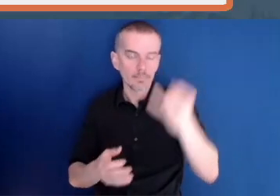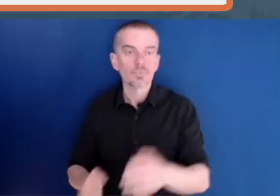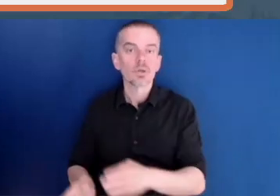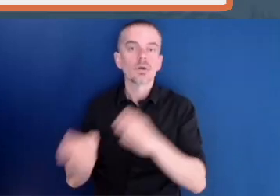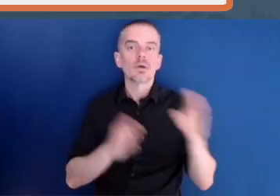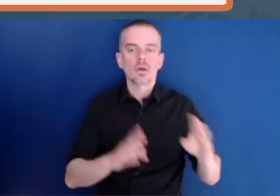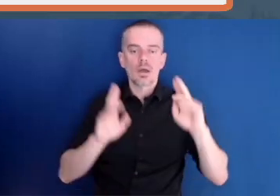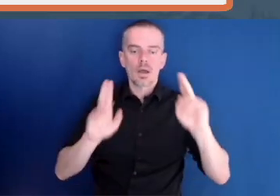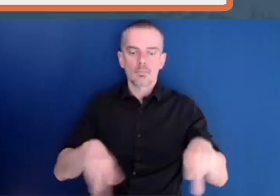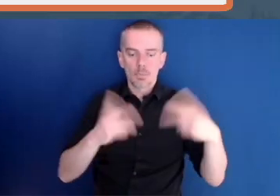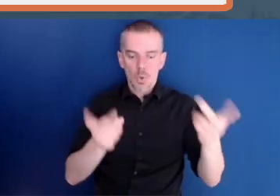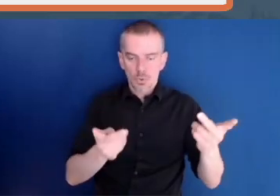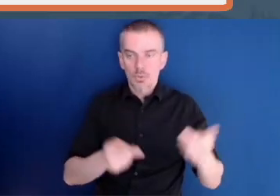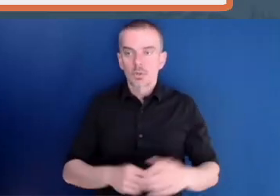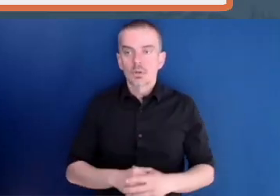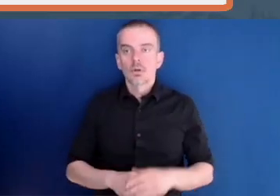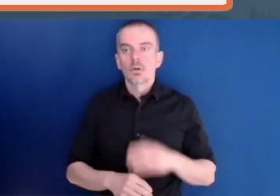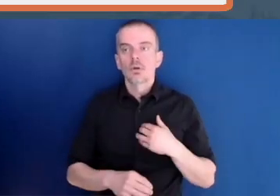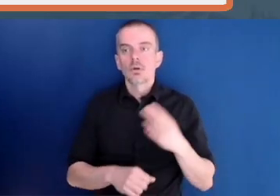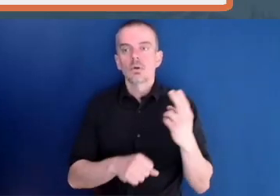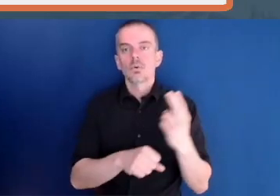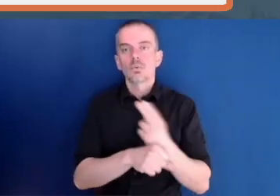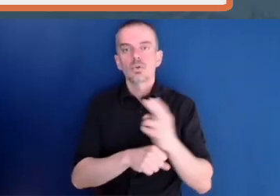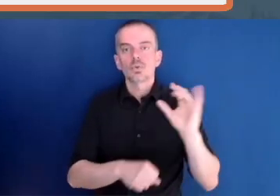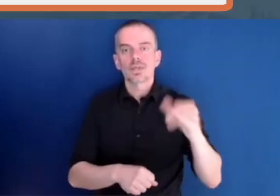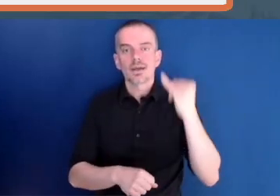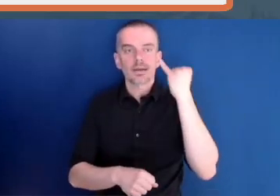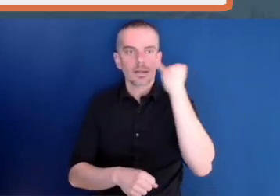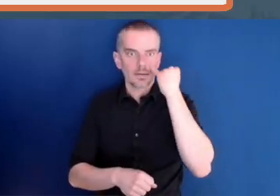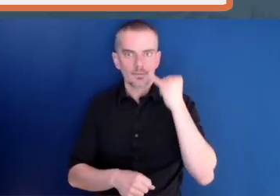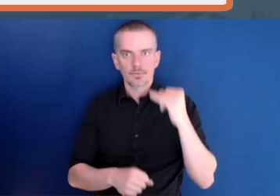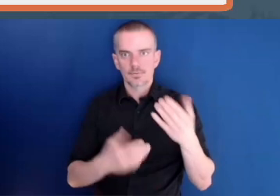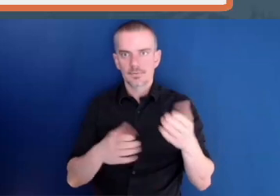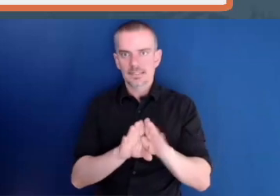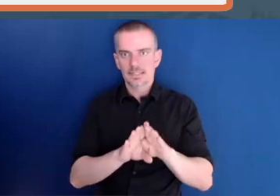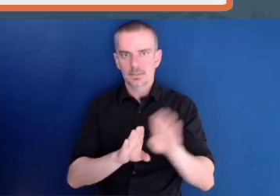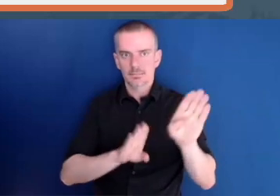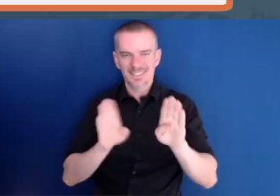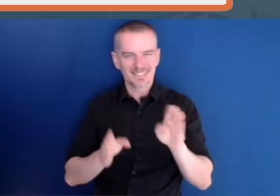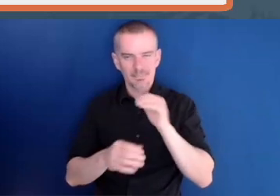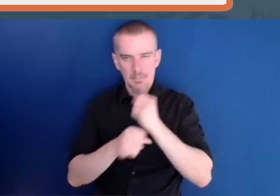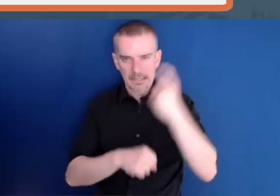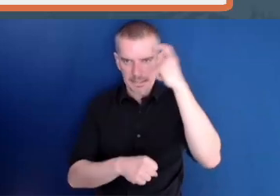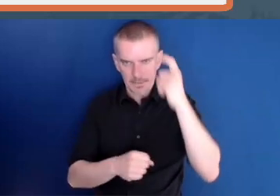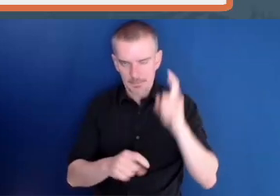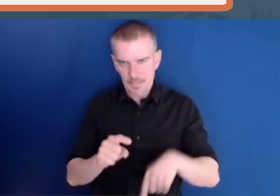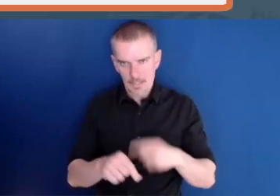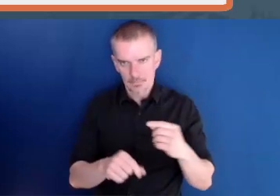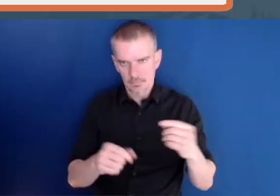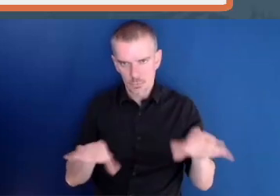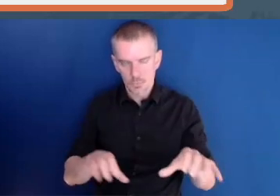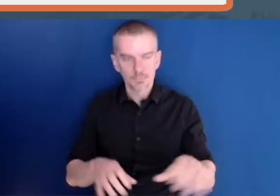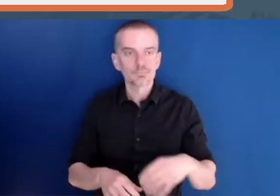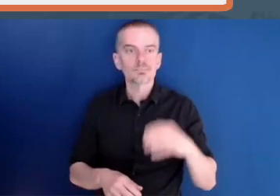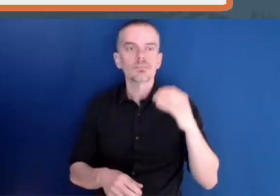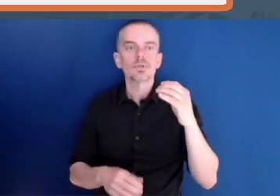Proposals, we're going to use these when sealed bids are not applicable, right? So proposals, we're going to use